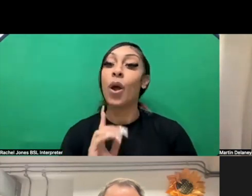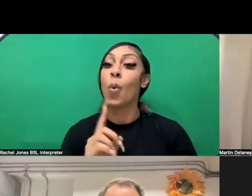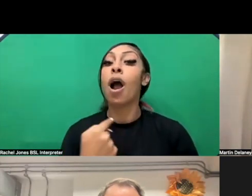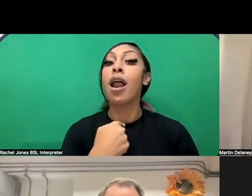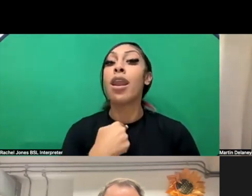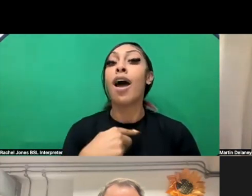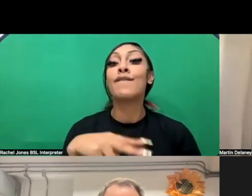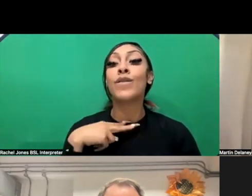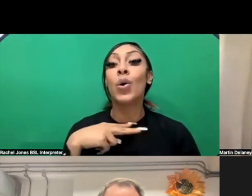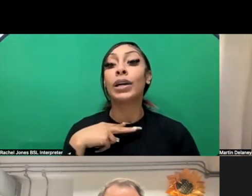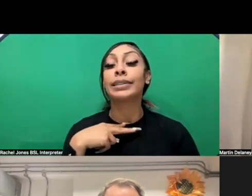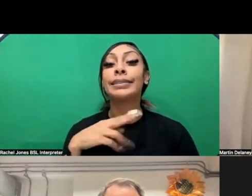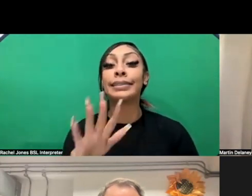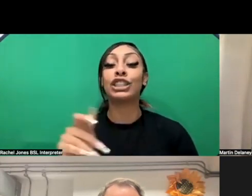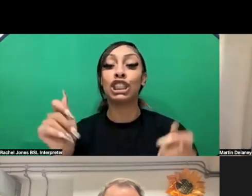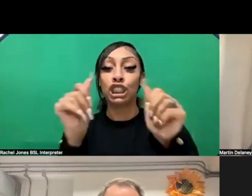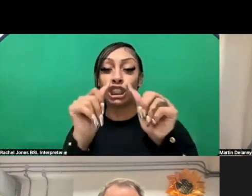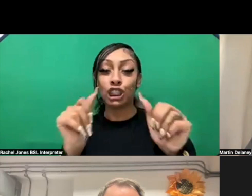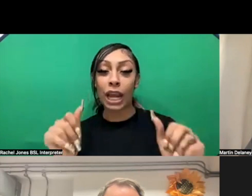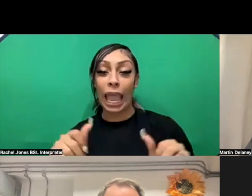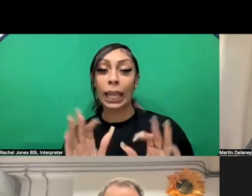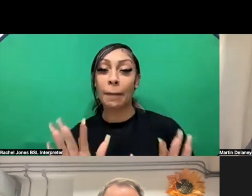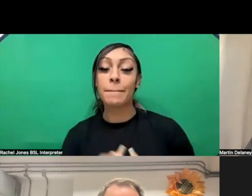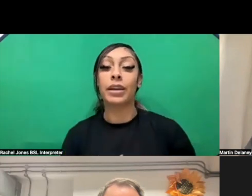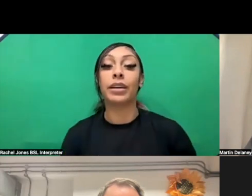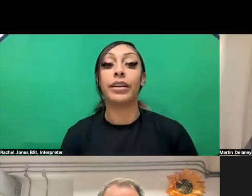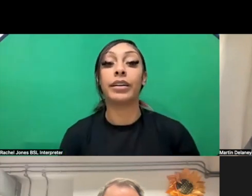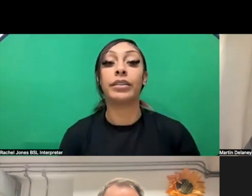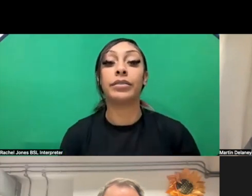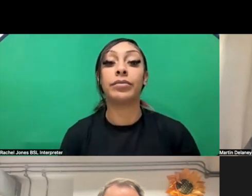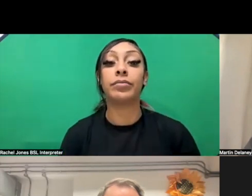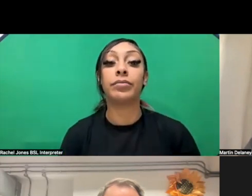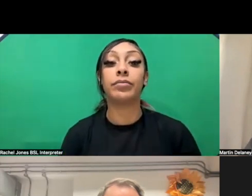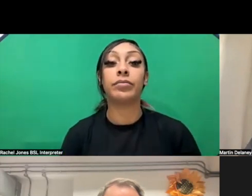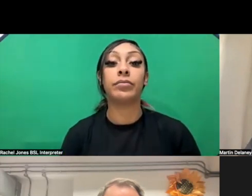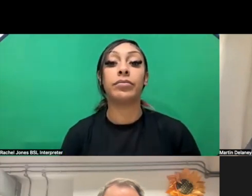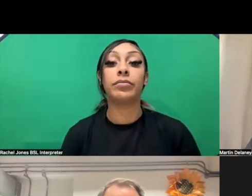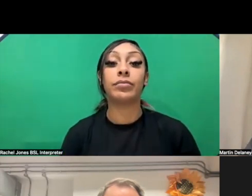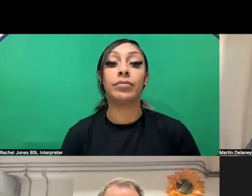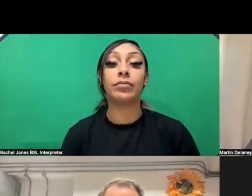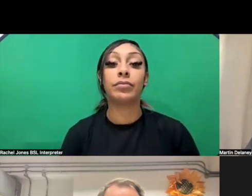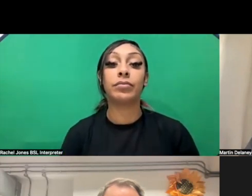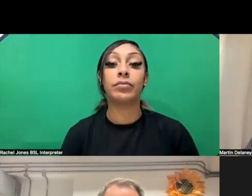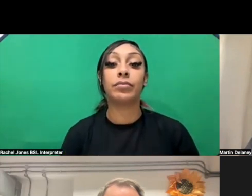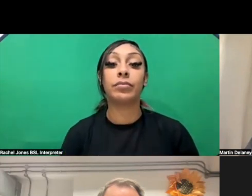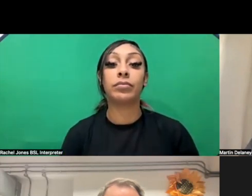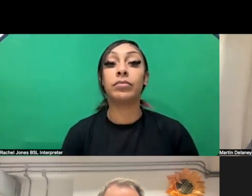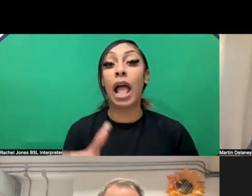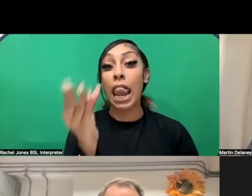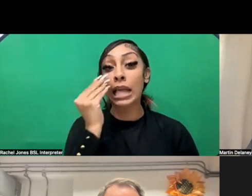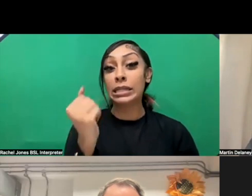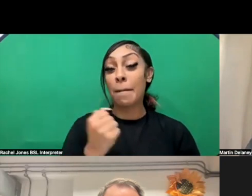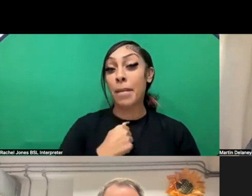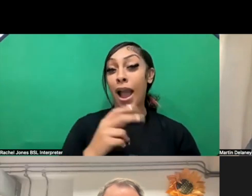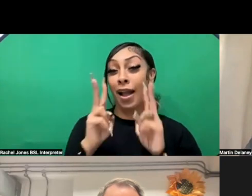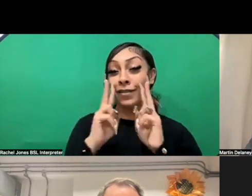it. And ultimately, by listening to my vision and listening to others, something